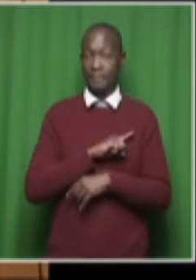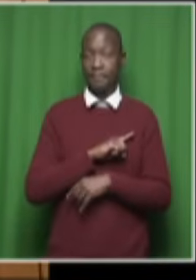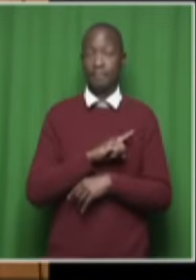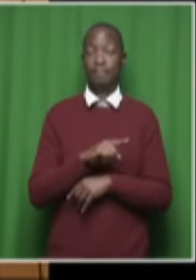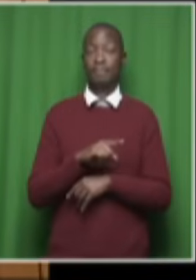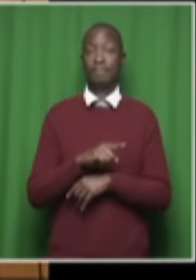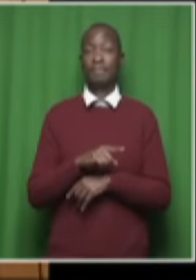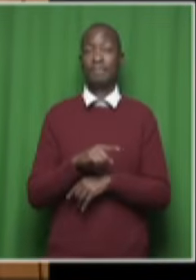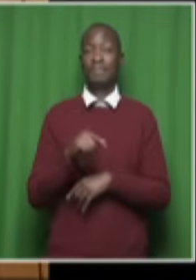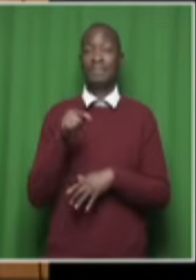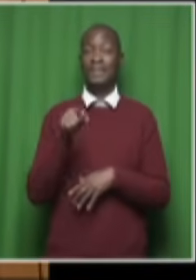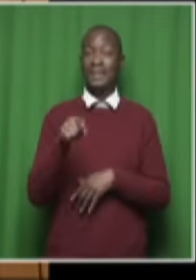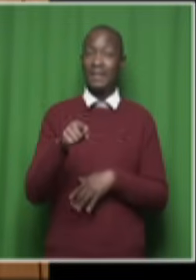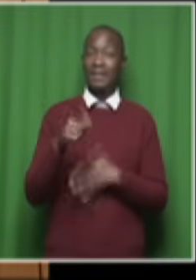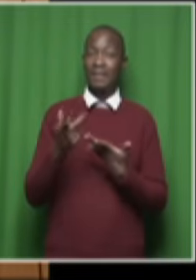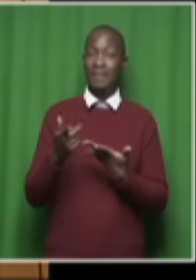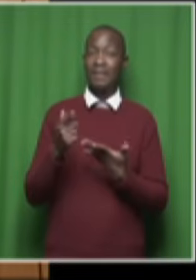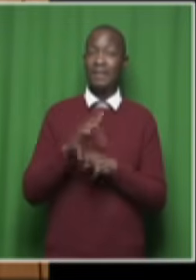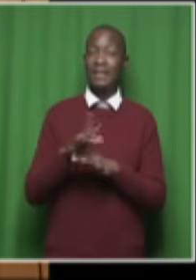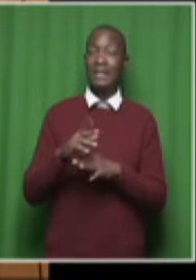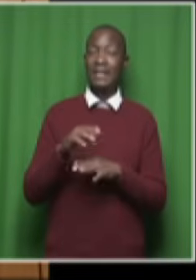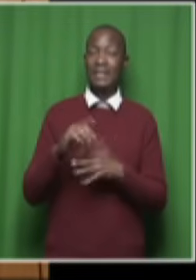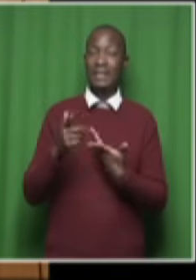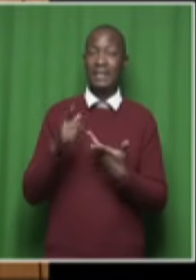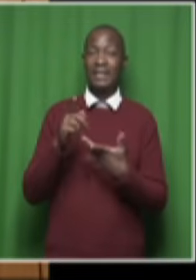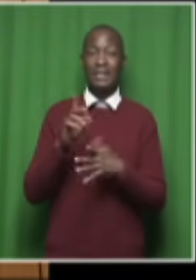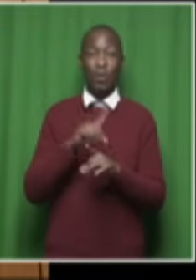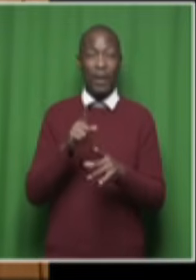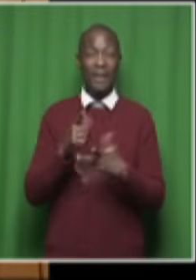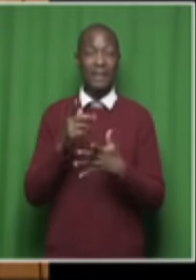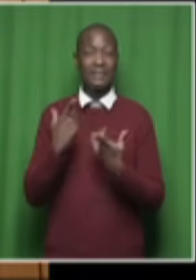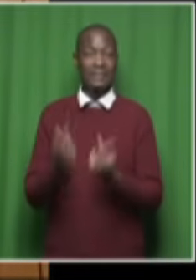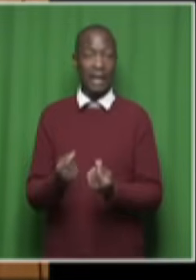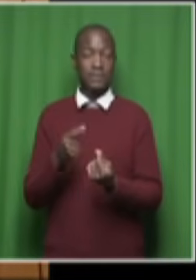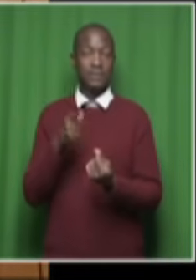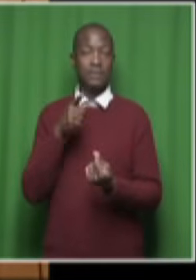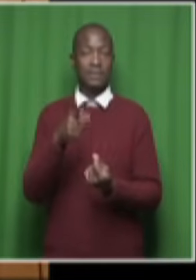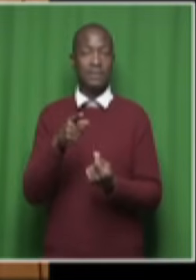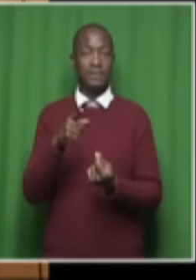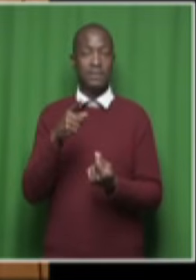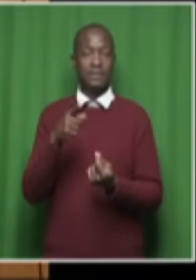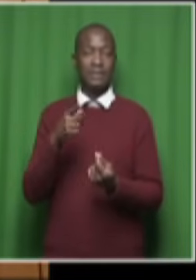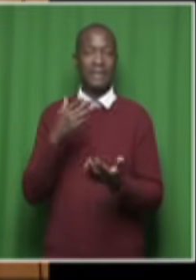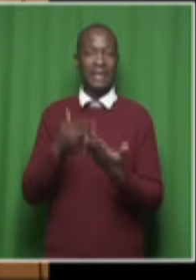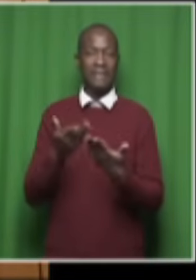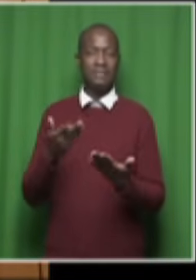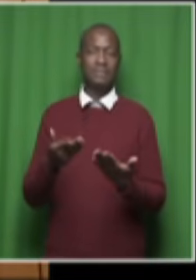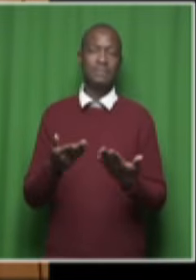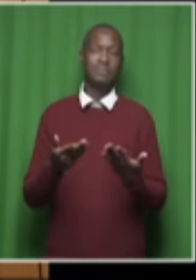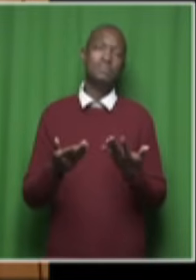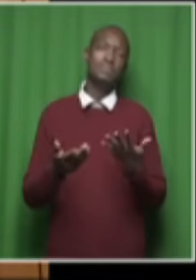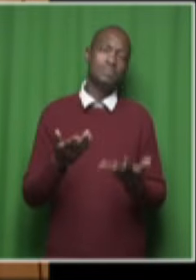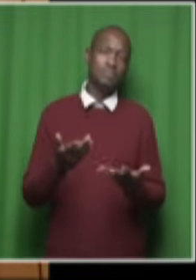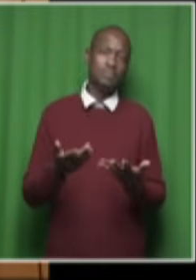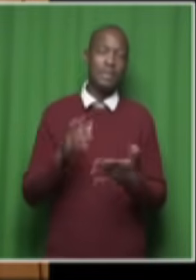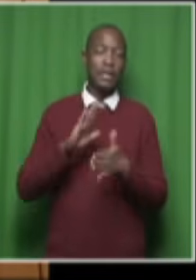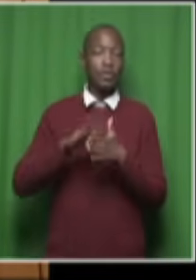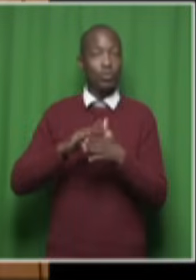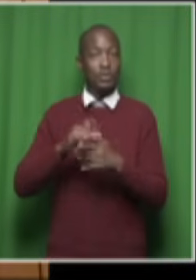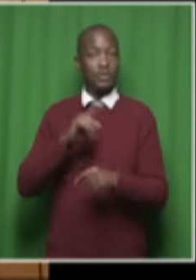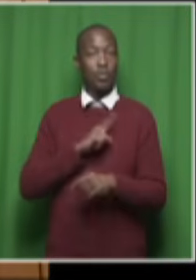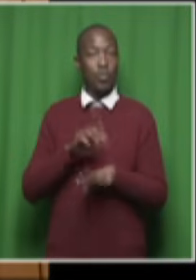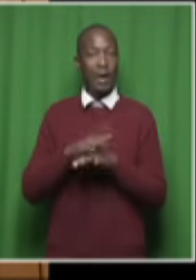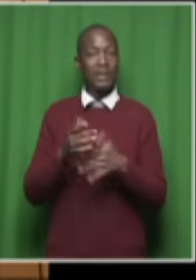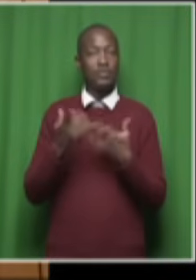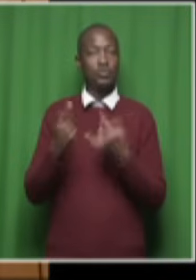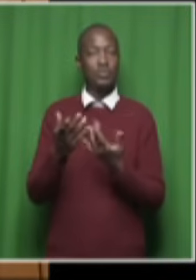the upper air jet stream and the way it behaves. Now, that can really also be the reason for its